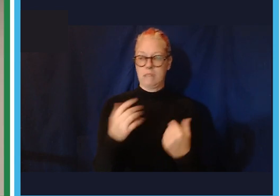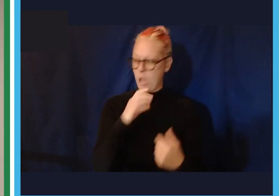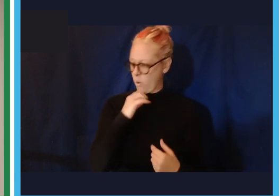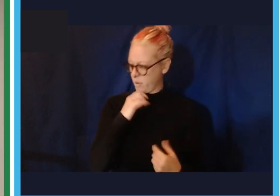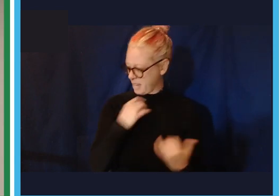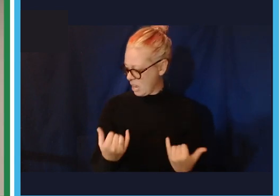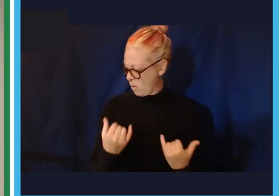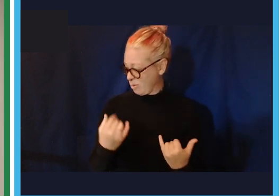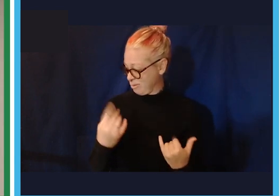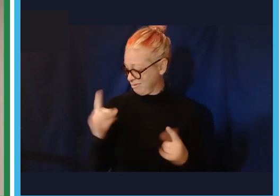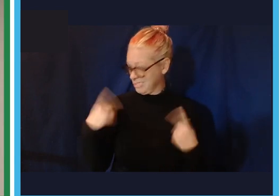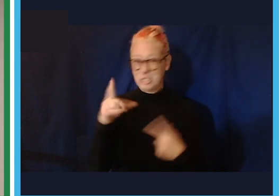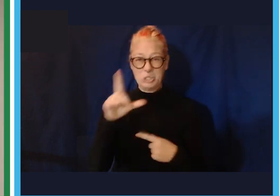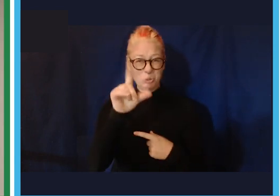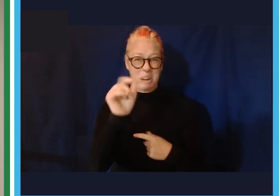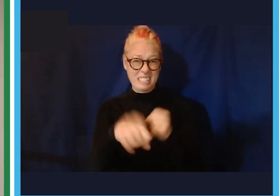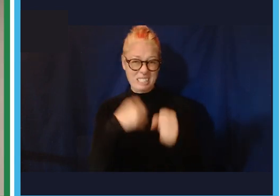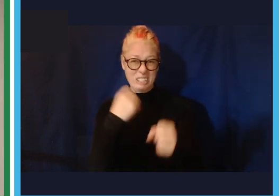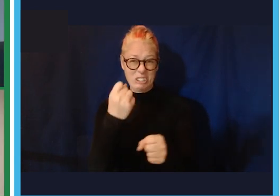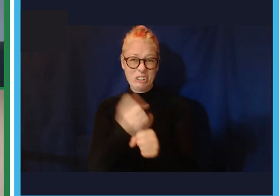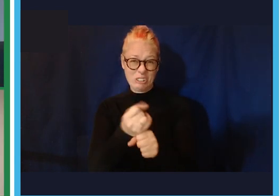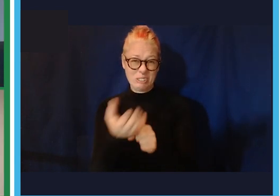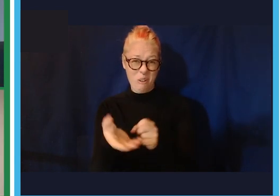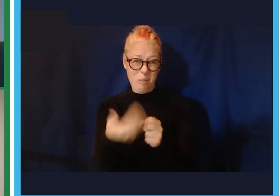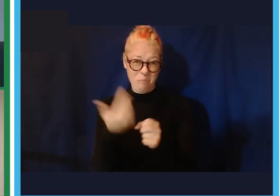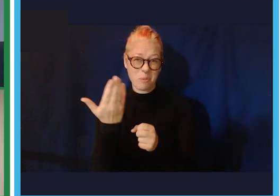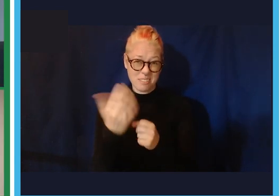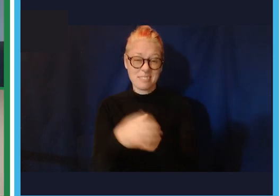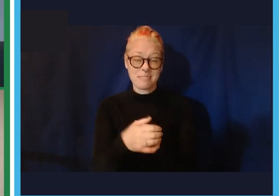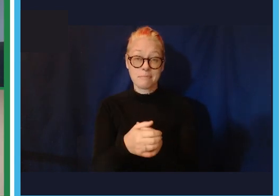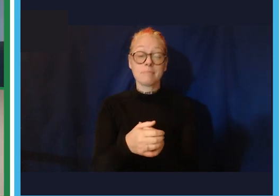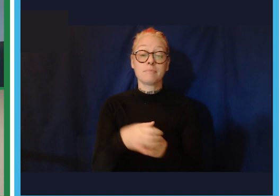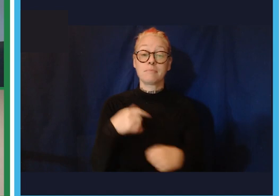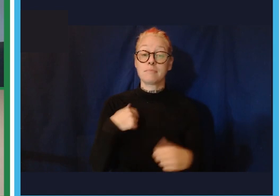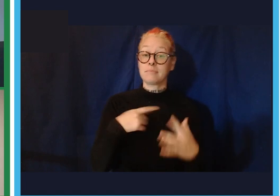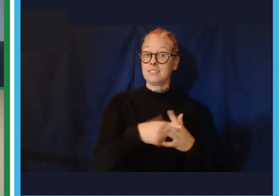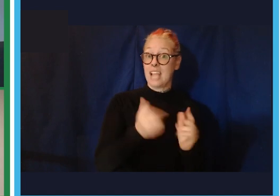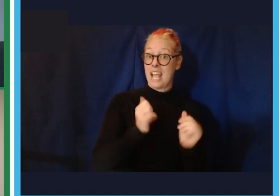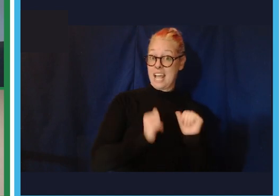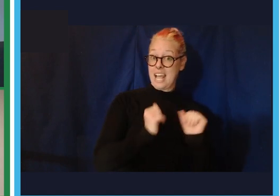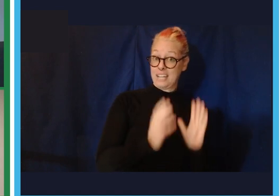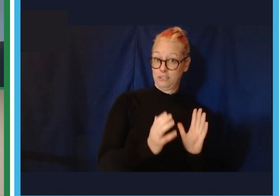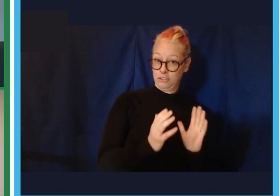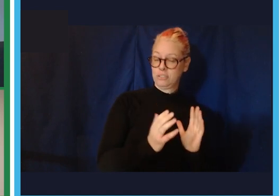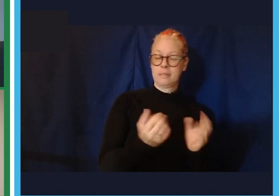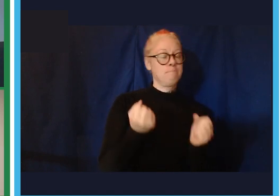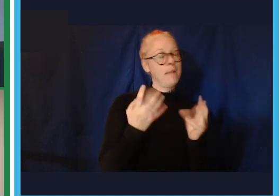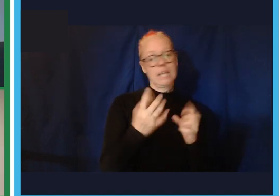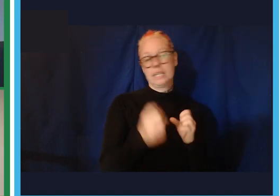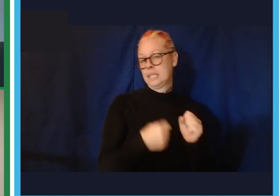I've been in this industry for, how old am I now? Gosh, almost two decades, I guess.